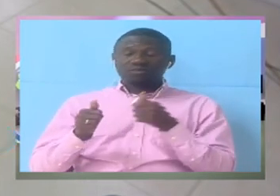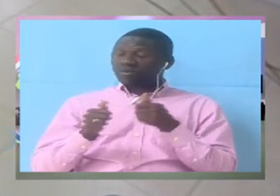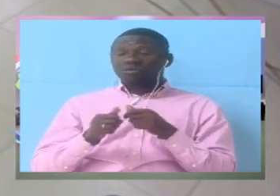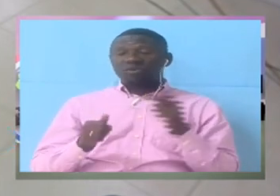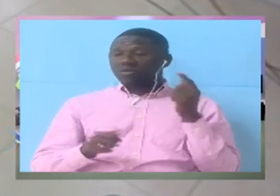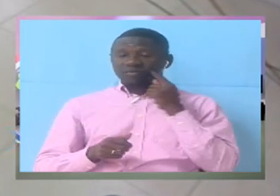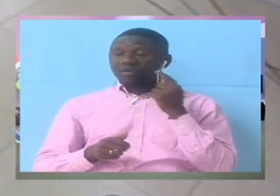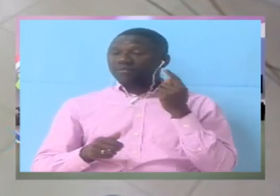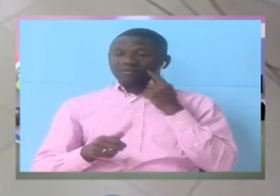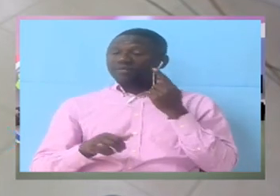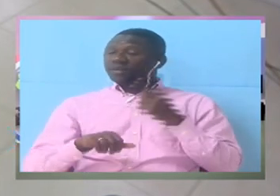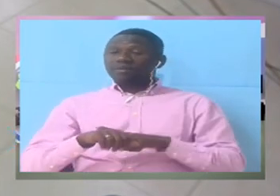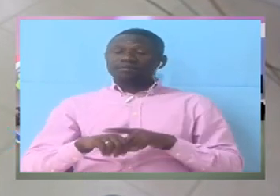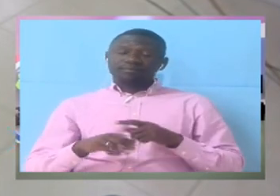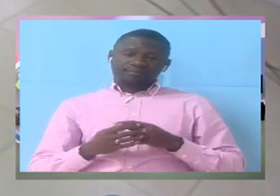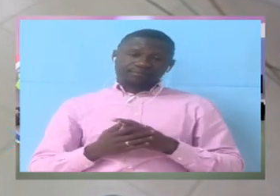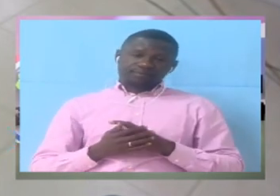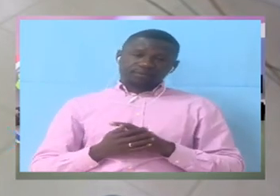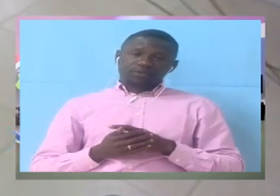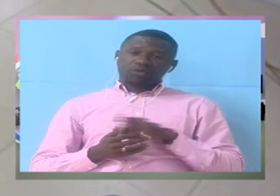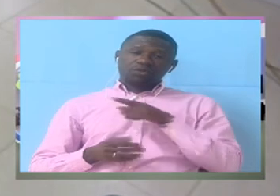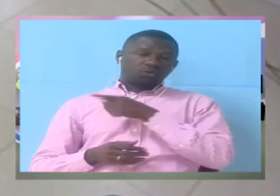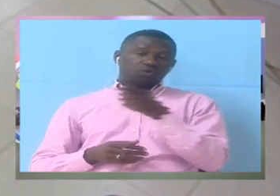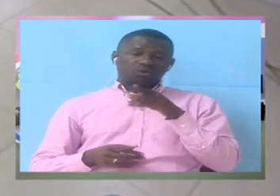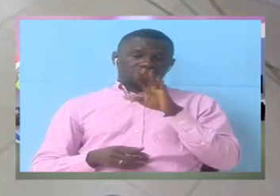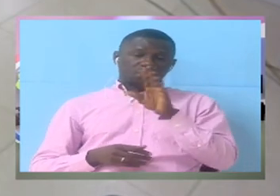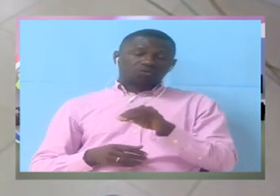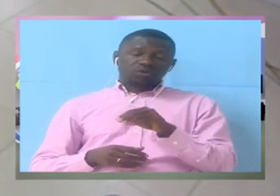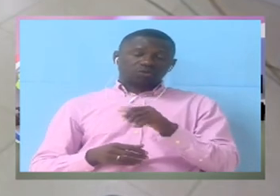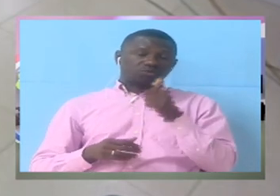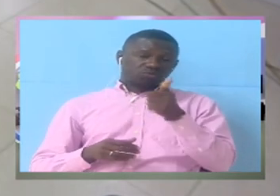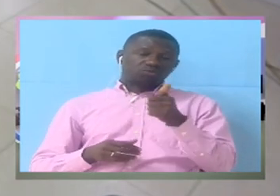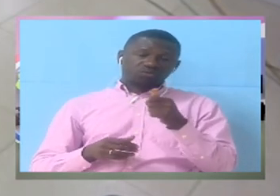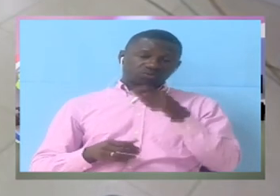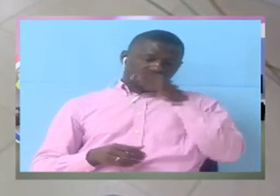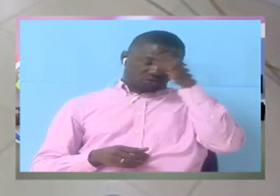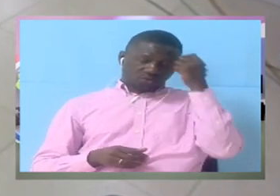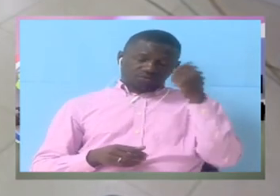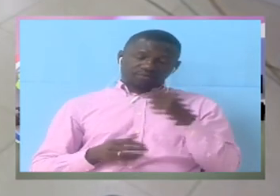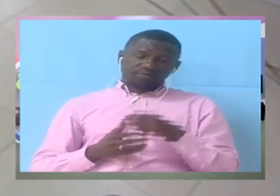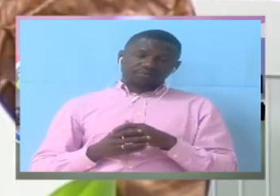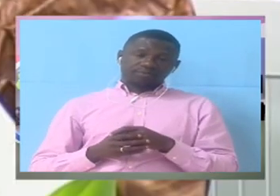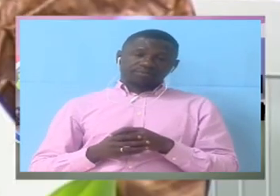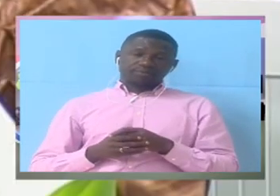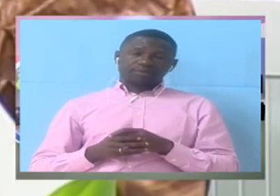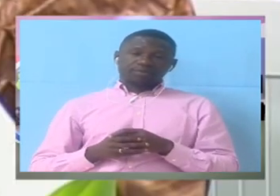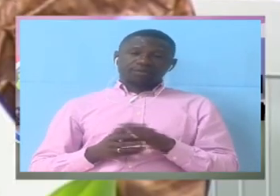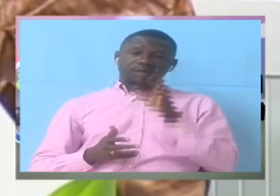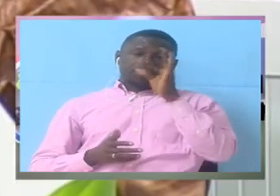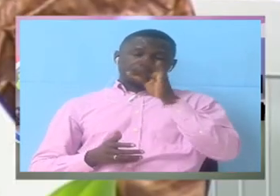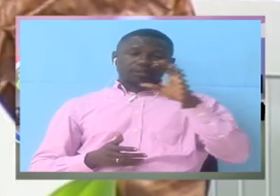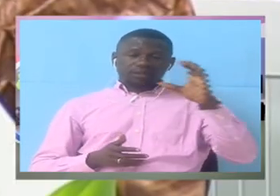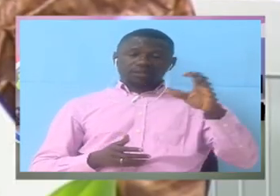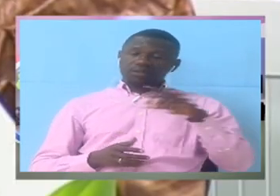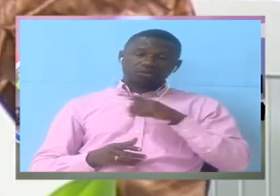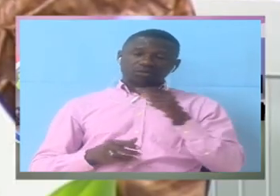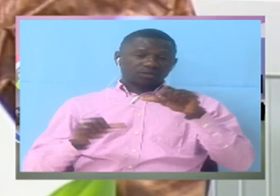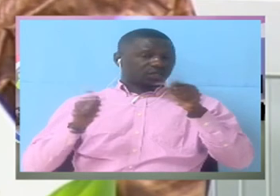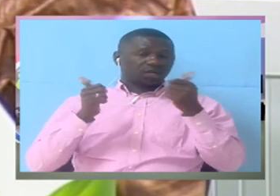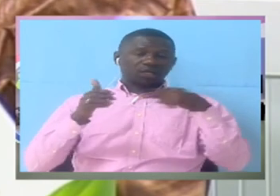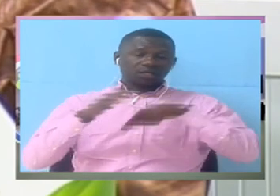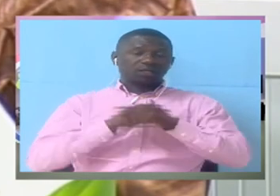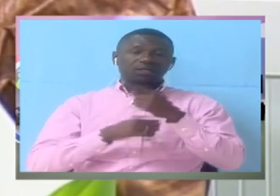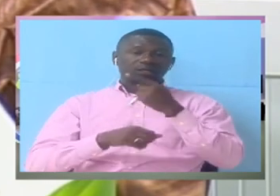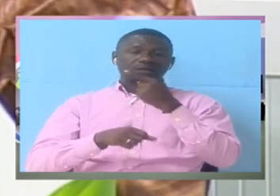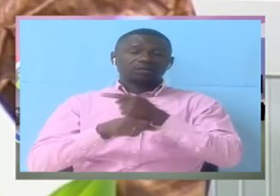I have not been following everything, but not many occasions. You are doing a good job. TRRC Manfolo Gambia. TRRC